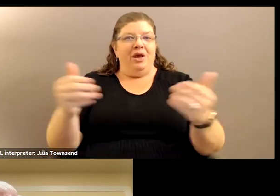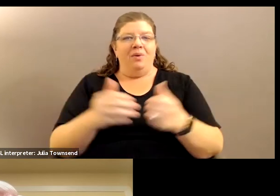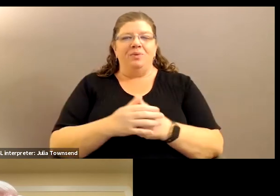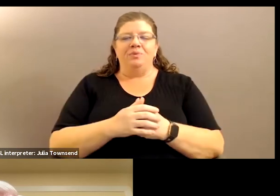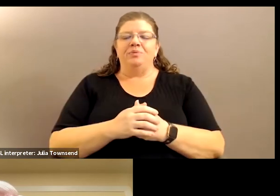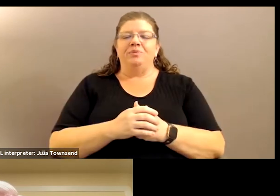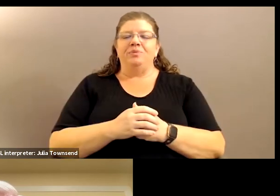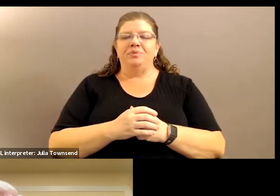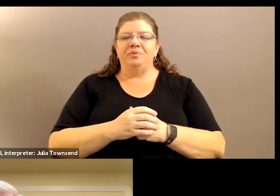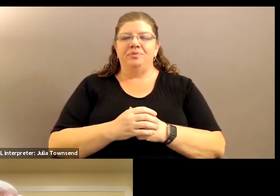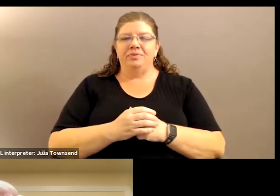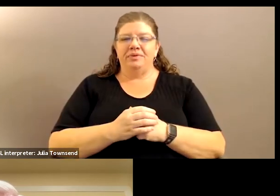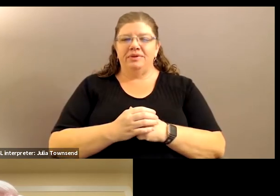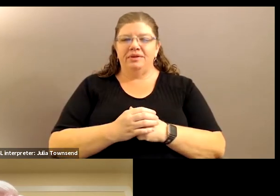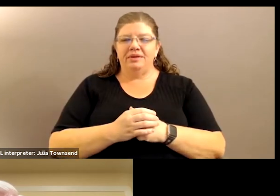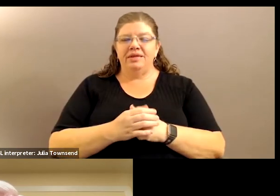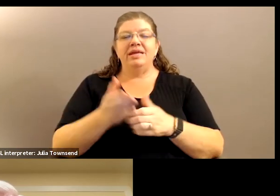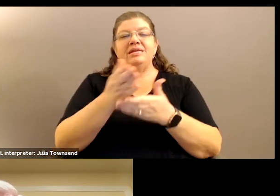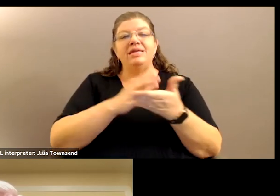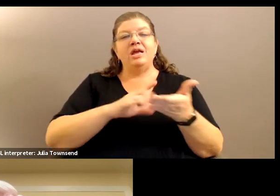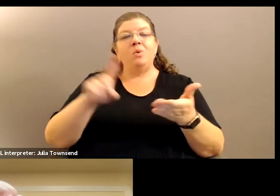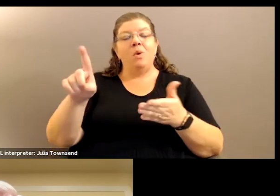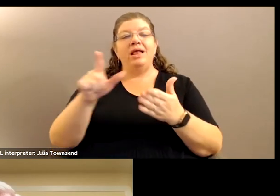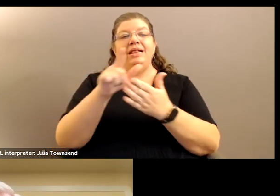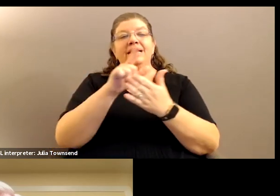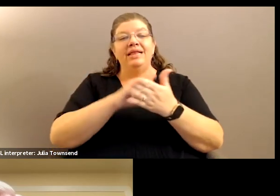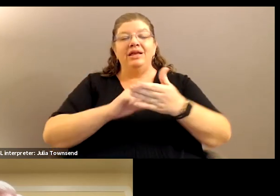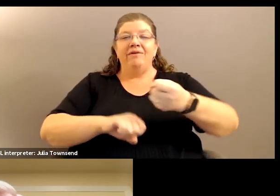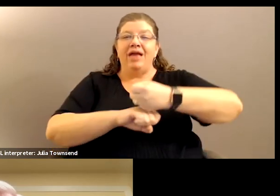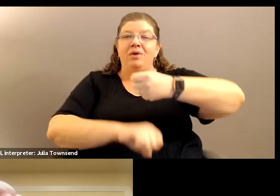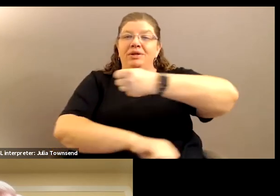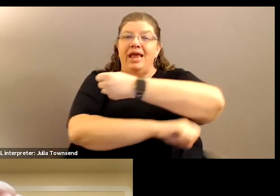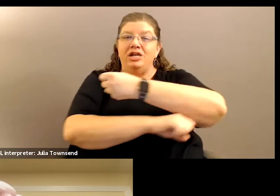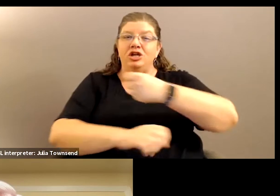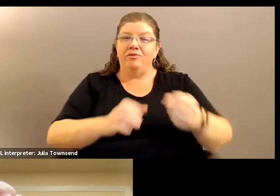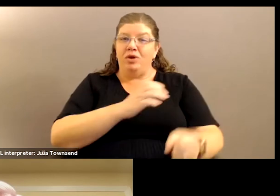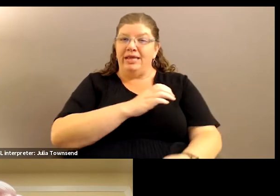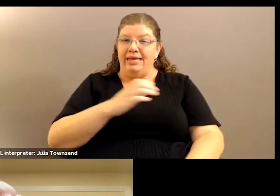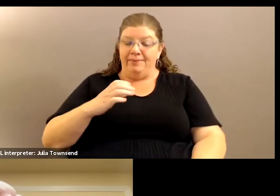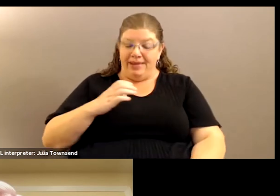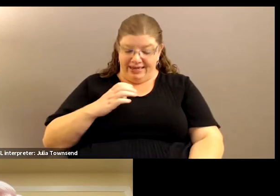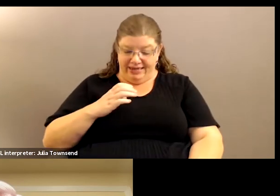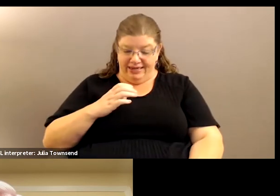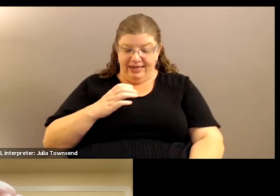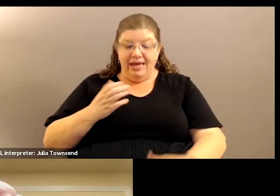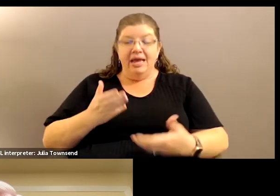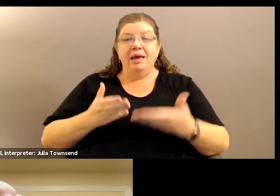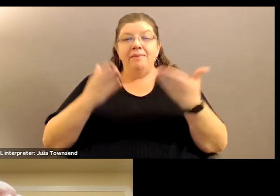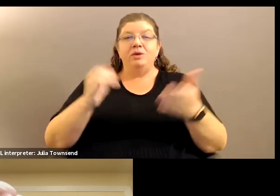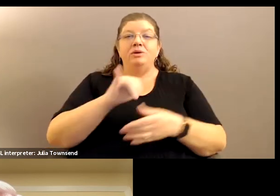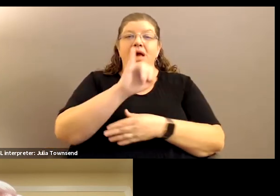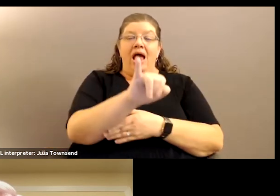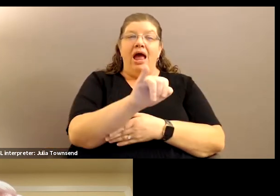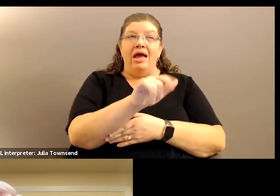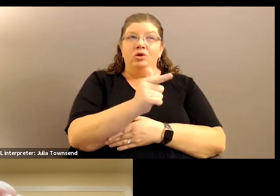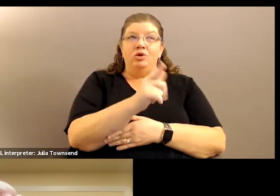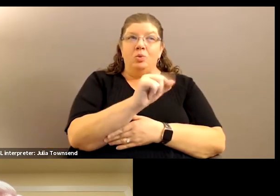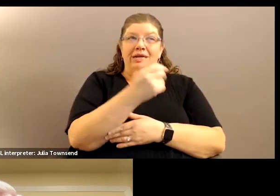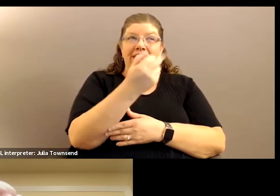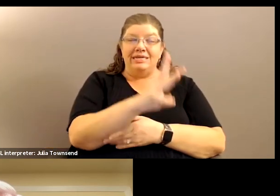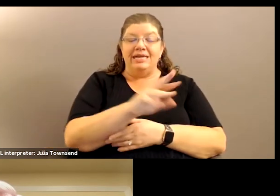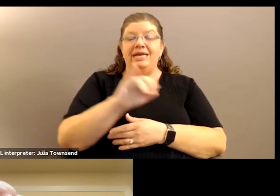um section one the legal foundation for the committee the measures i 2016 and